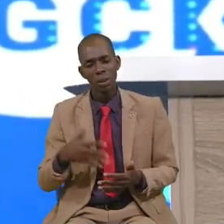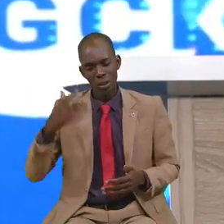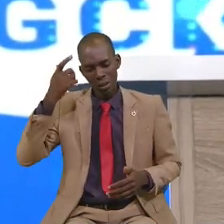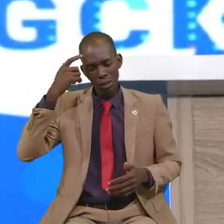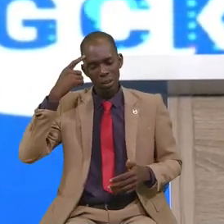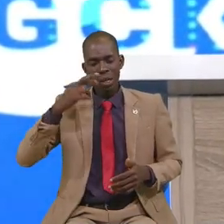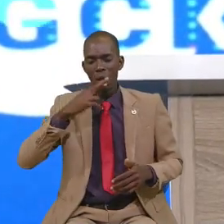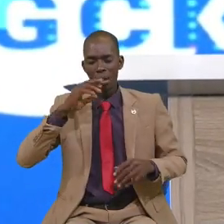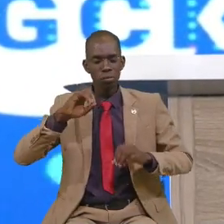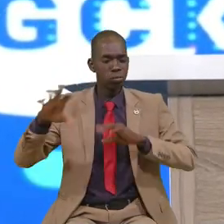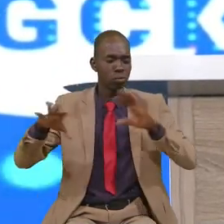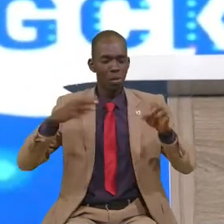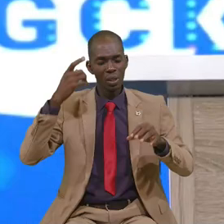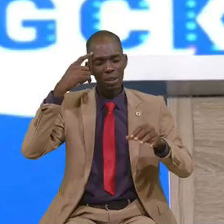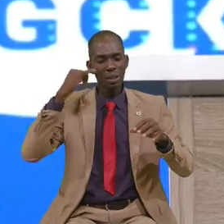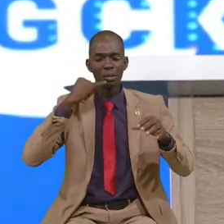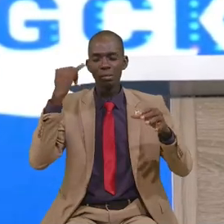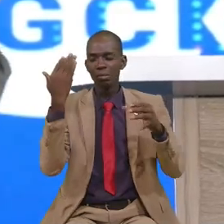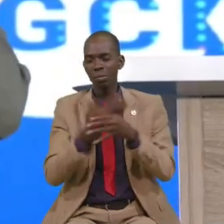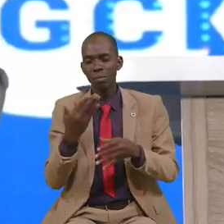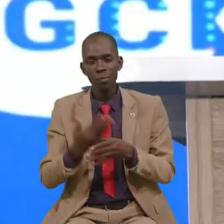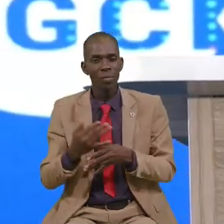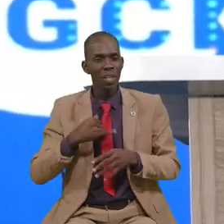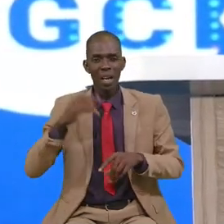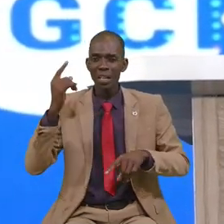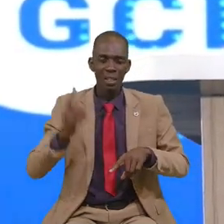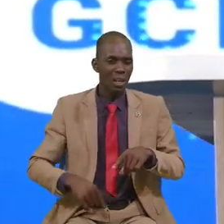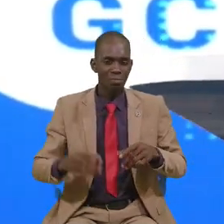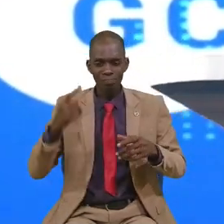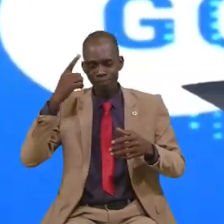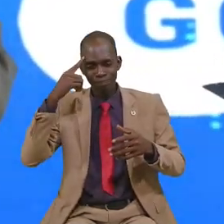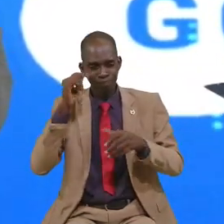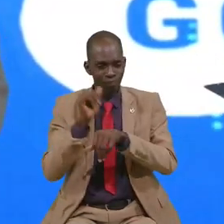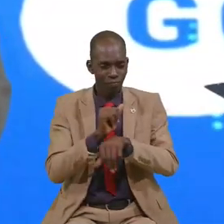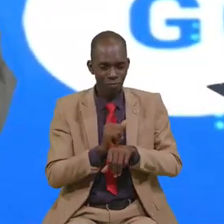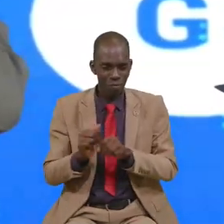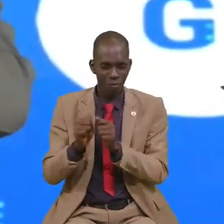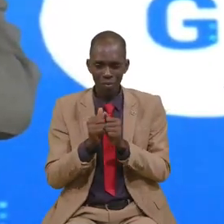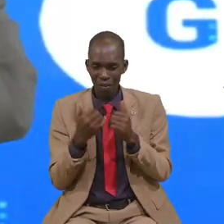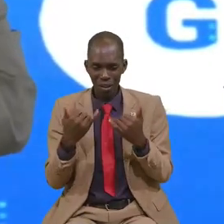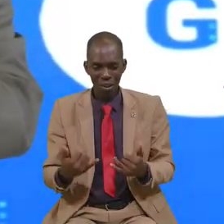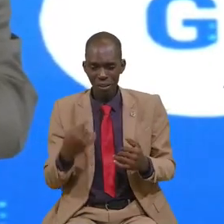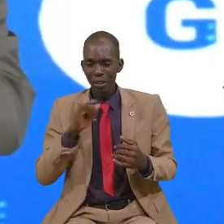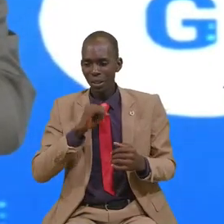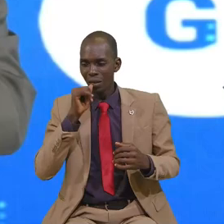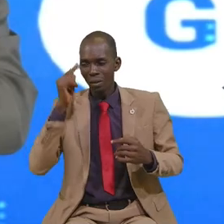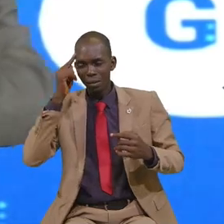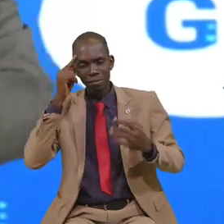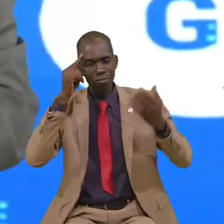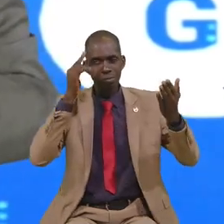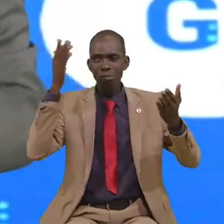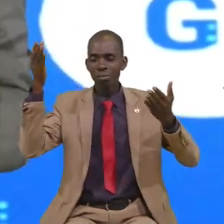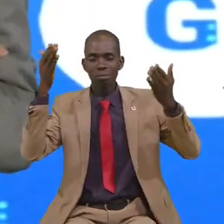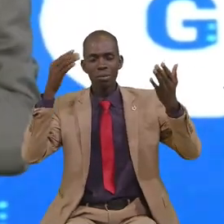my mind is scattered, and I cannot bring everything together. I'm thinking of this, I'm thinking of